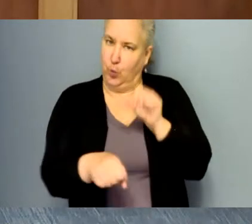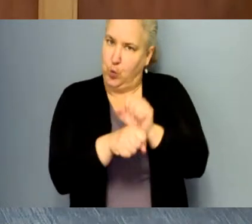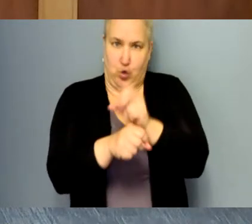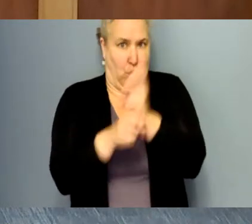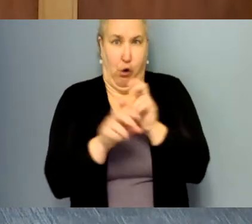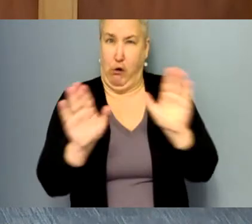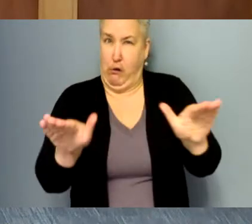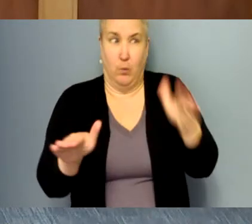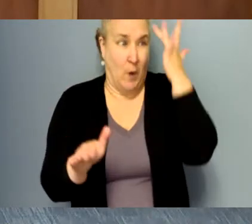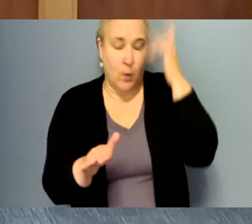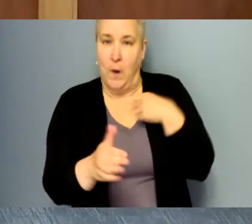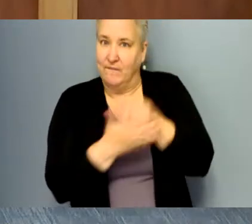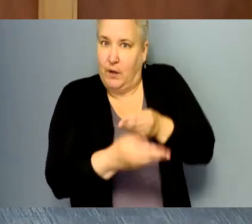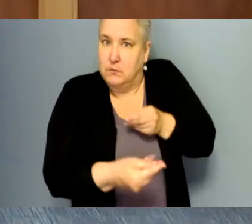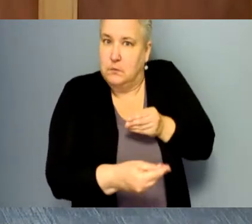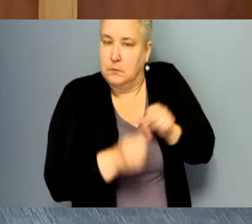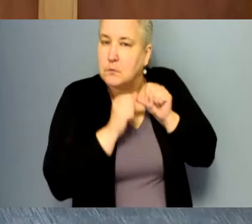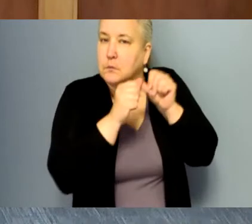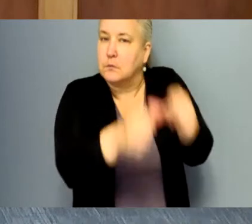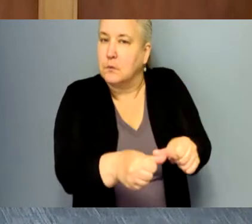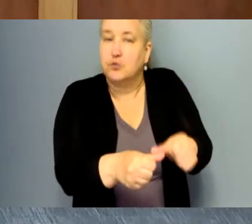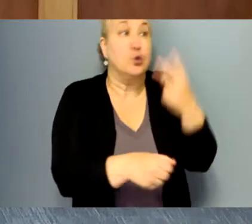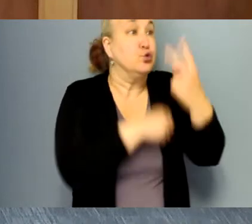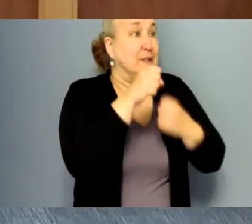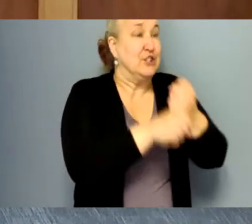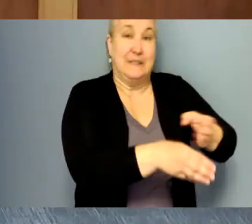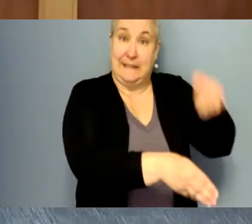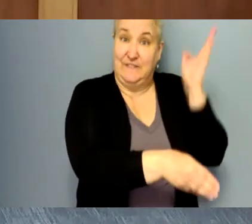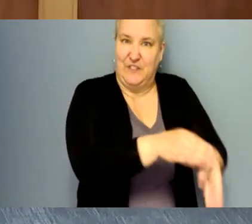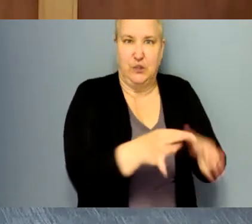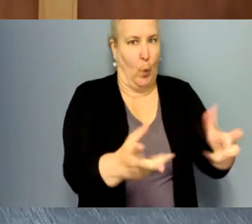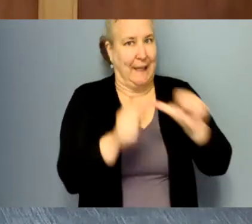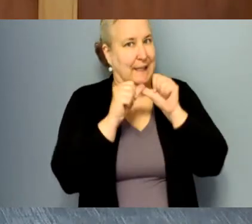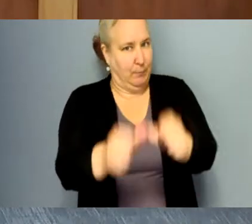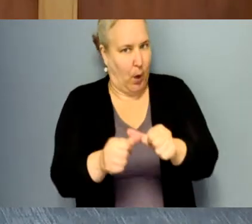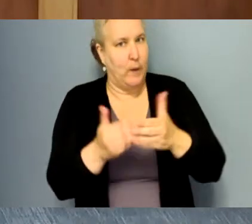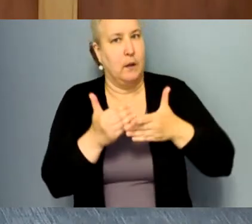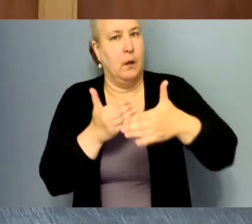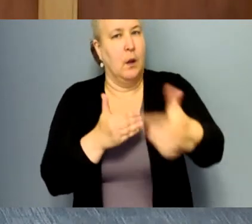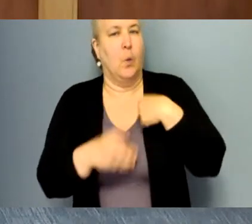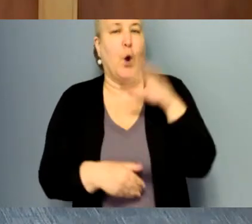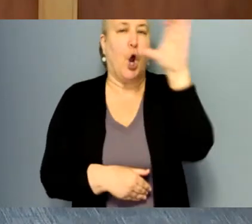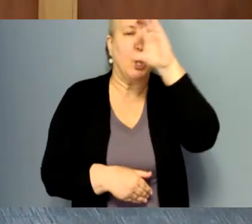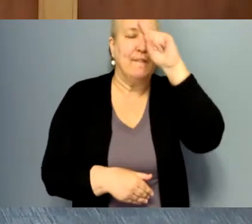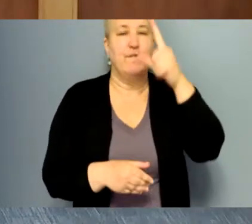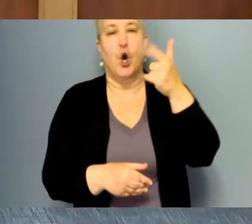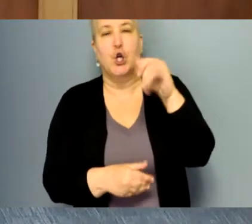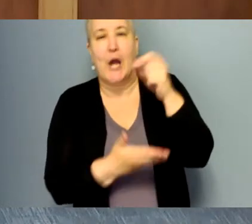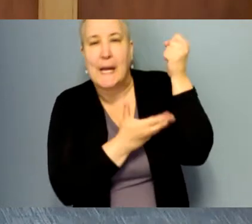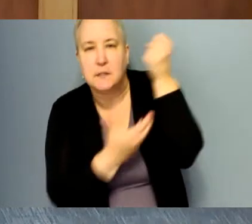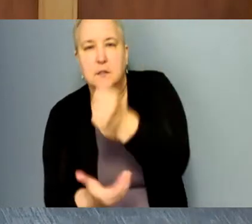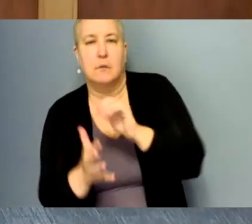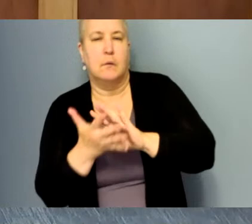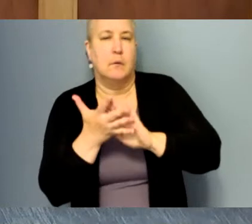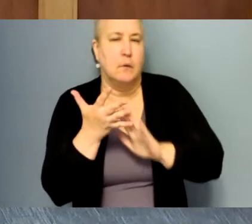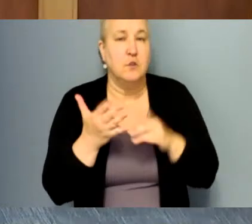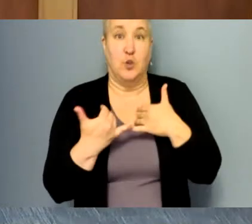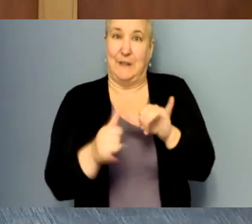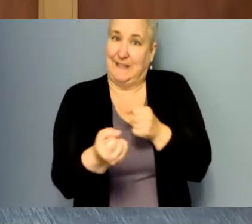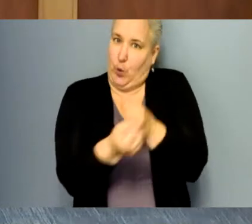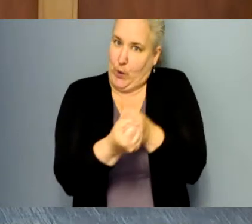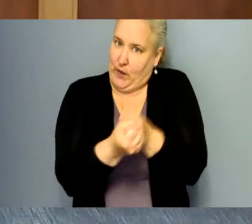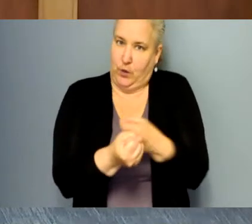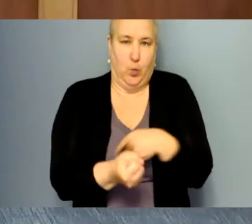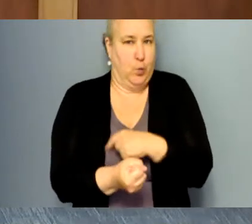keep funding it, if we can, after those 2 years. So we are out there looking for grants and all kinds of things. So we're there with you still. We won't give